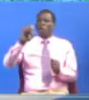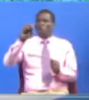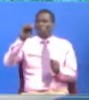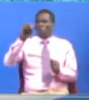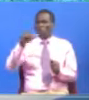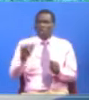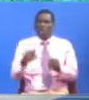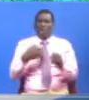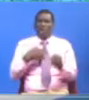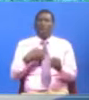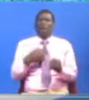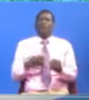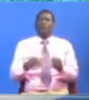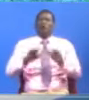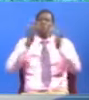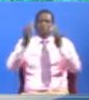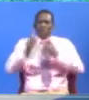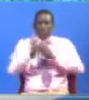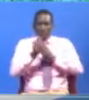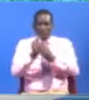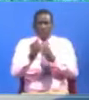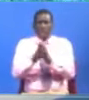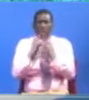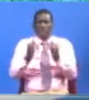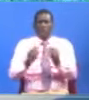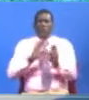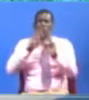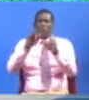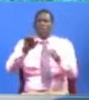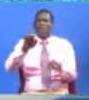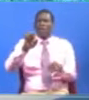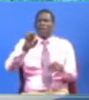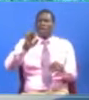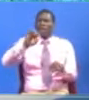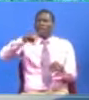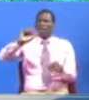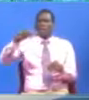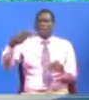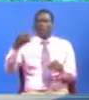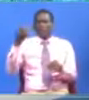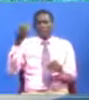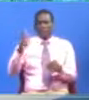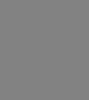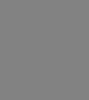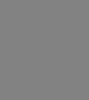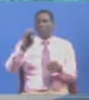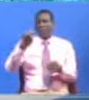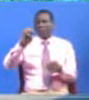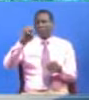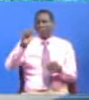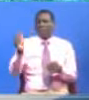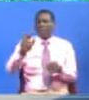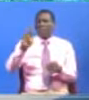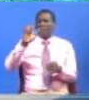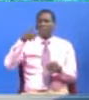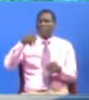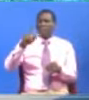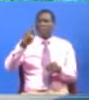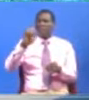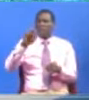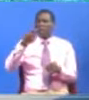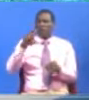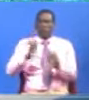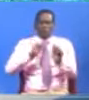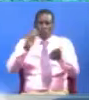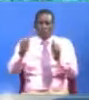a meeting record. Our reporter Elijah Oko was at the fifth edition of the APSA Kip Keino Classic and was